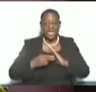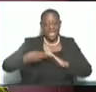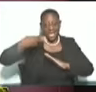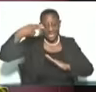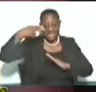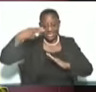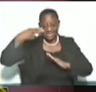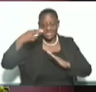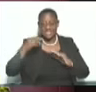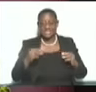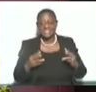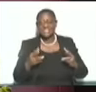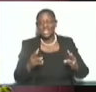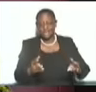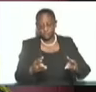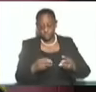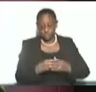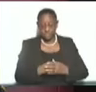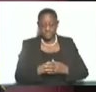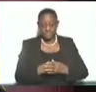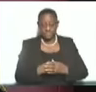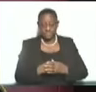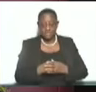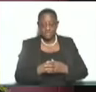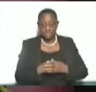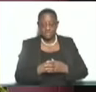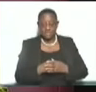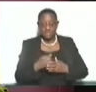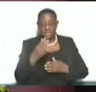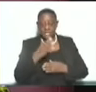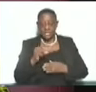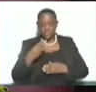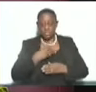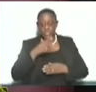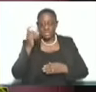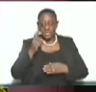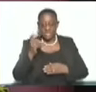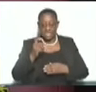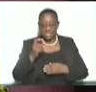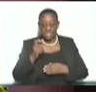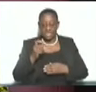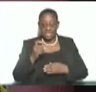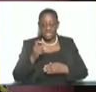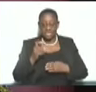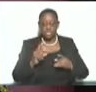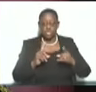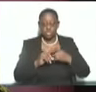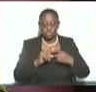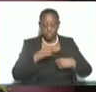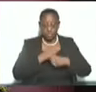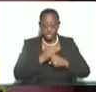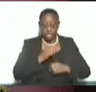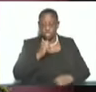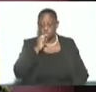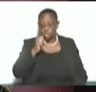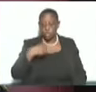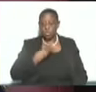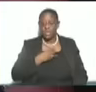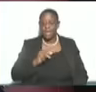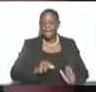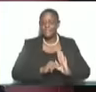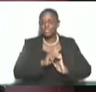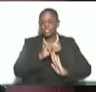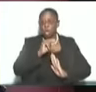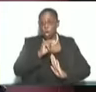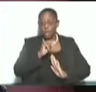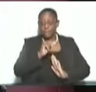demands. Discipline in preparation and execution extols political maturity and